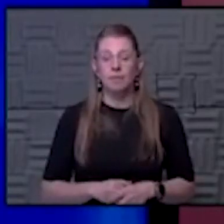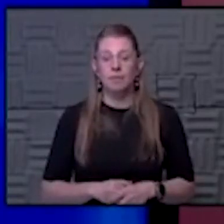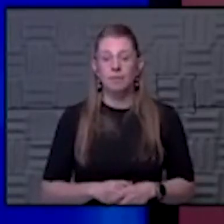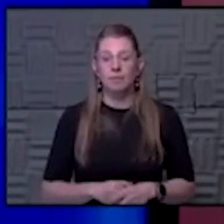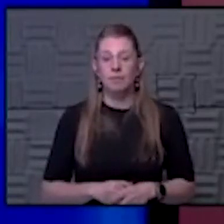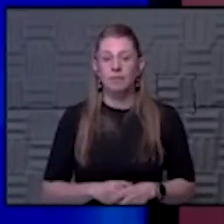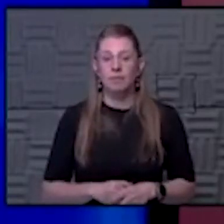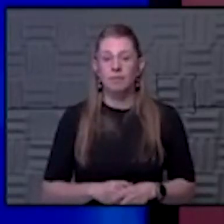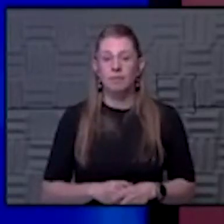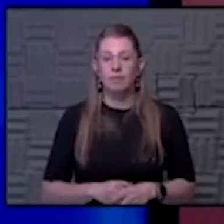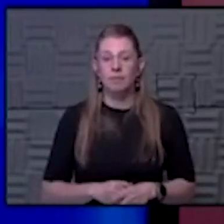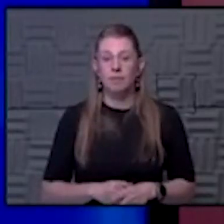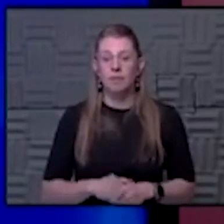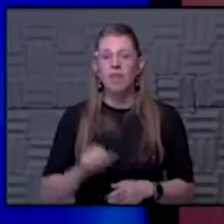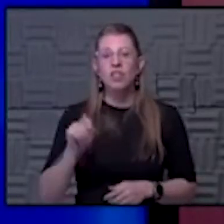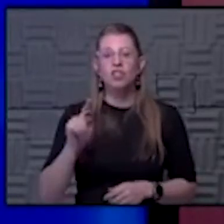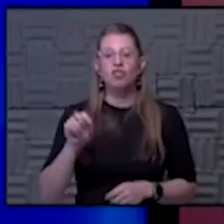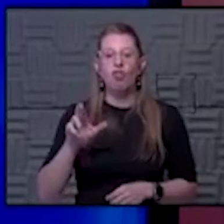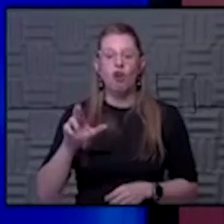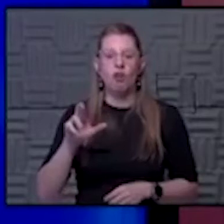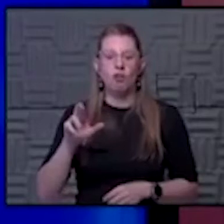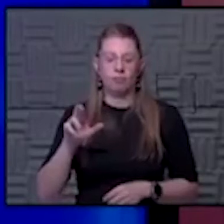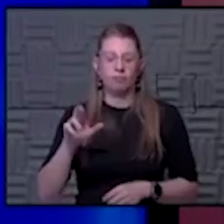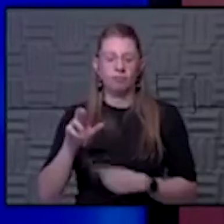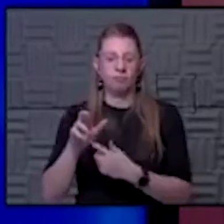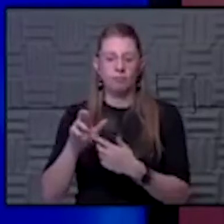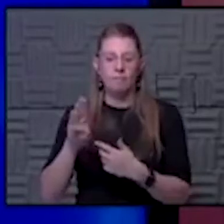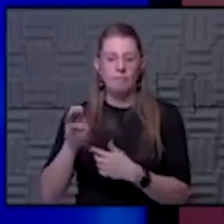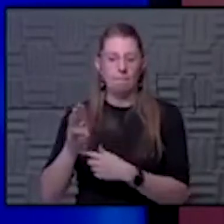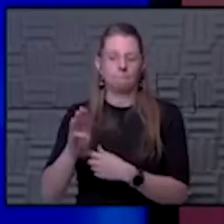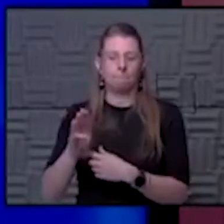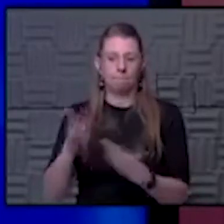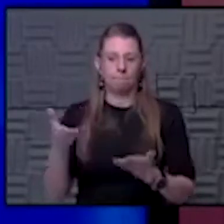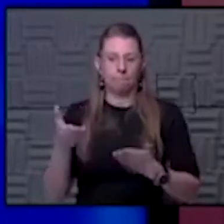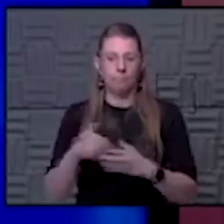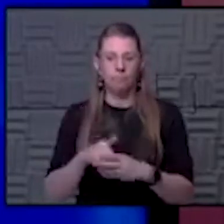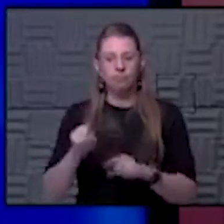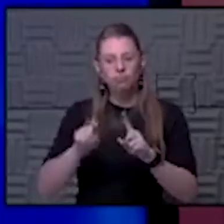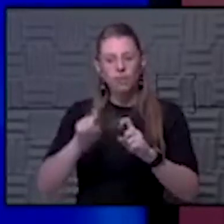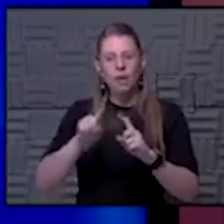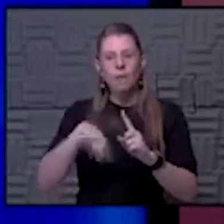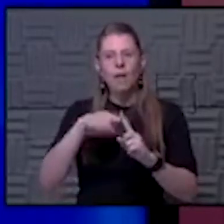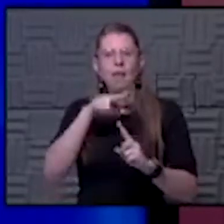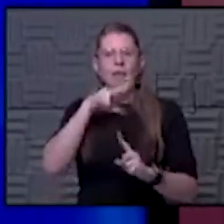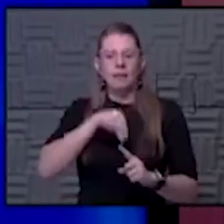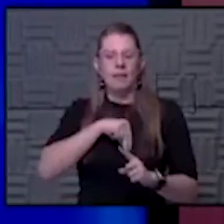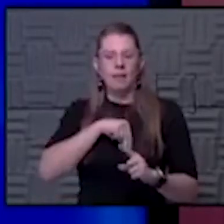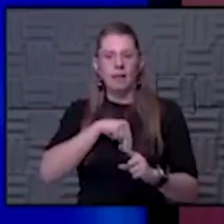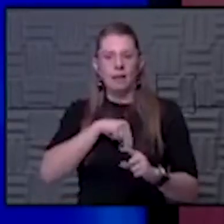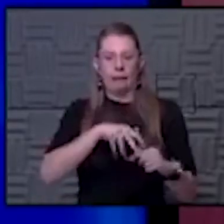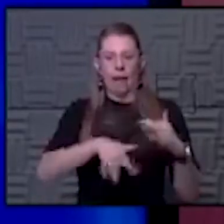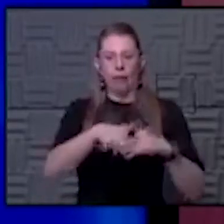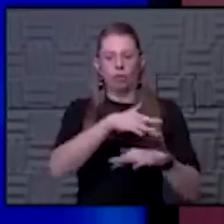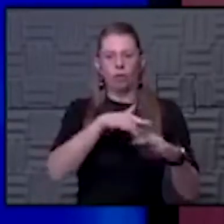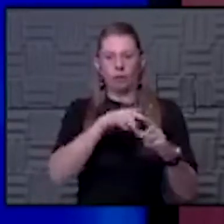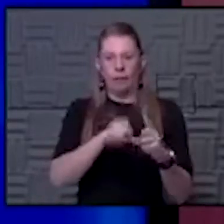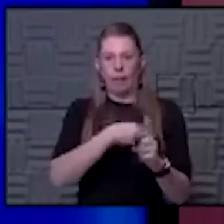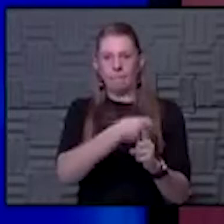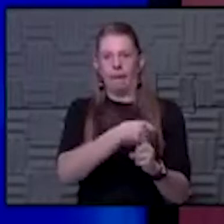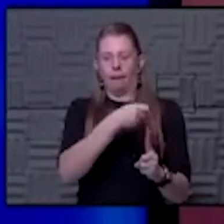Bob Cronkleton with the Star here. I had some questions about the Thanksgiving gatherings and kind of the impact that